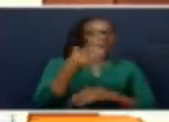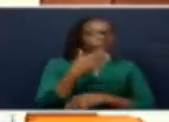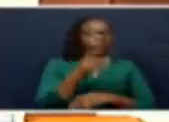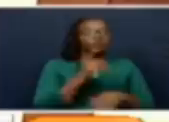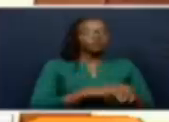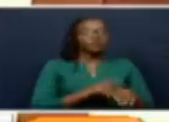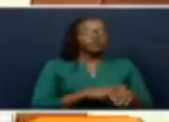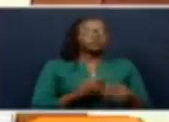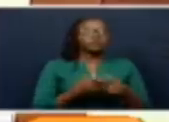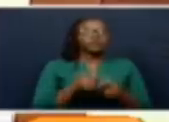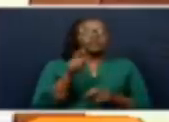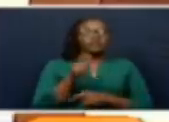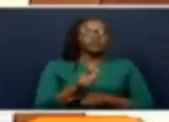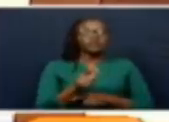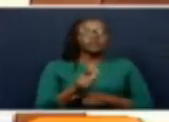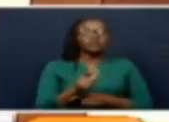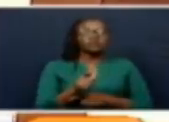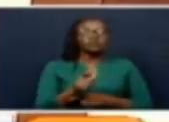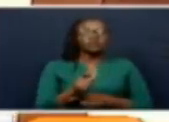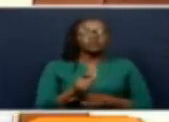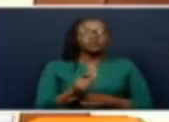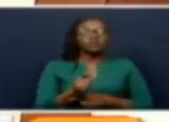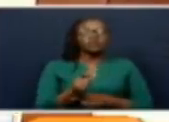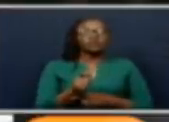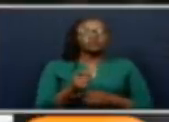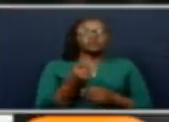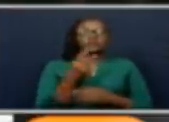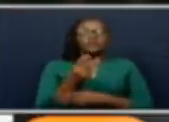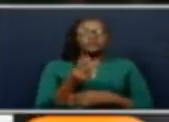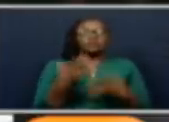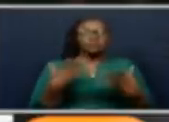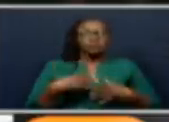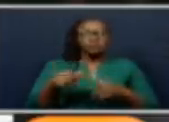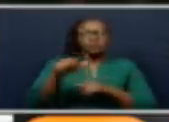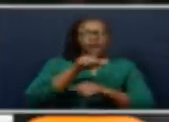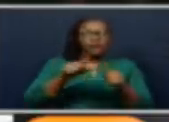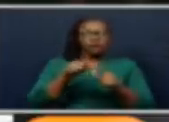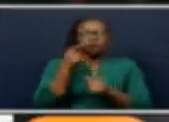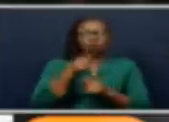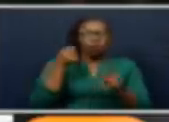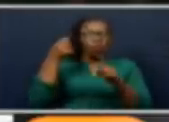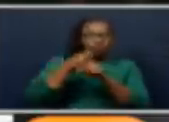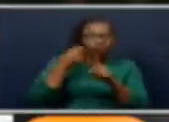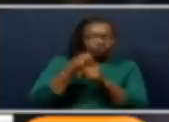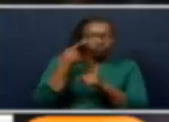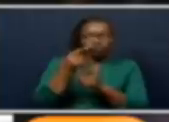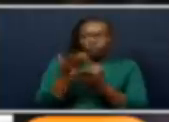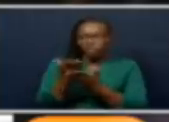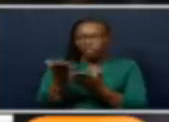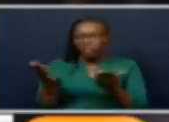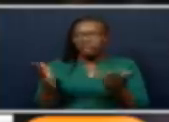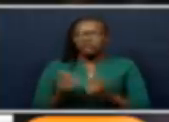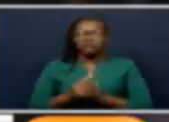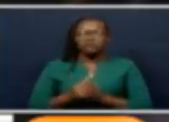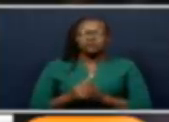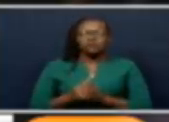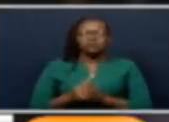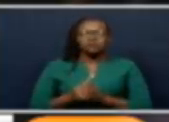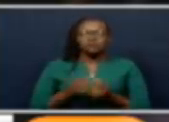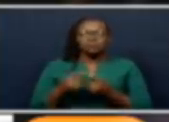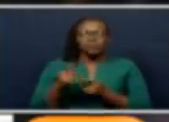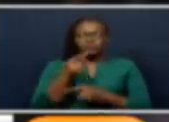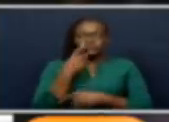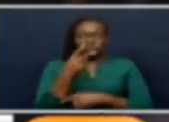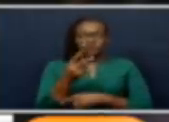He should use his diplomas at his office. But maybe, office. Like you said, maybe it's the people around him, yeah, who are pushing him absolutely to do these things. Yeah. You see,